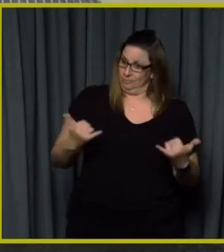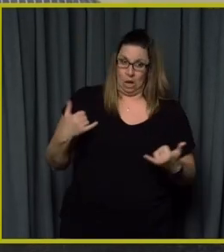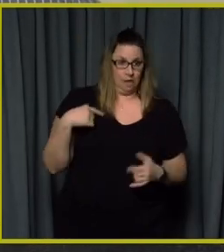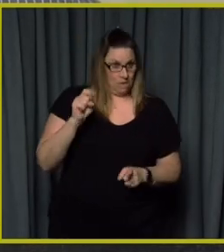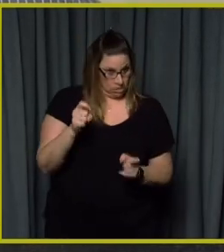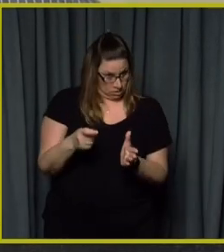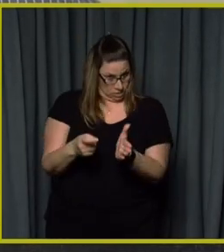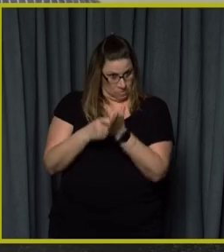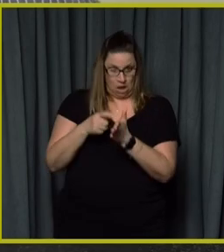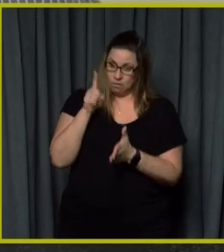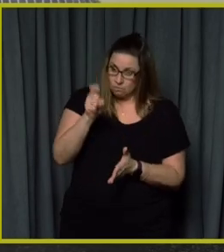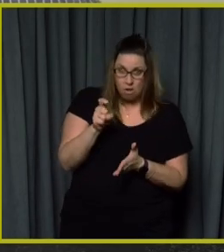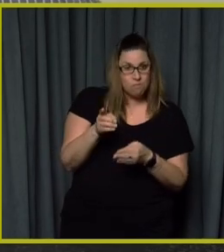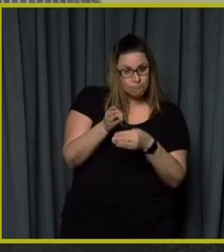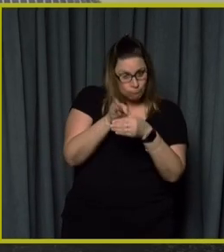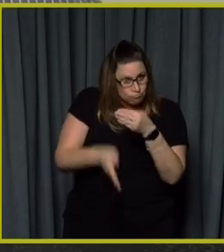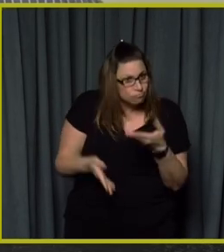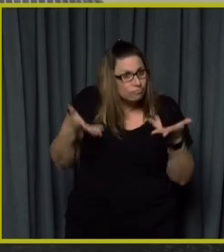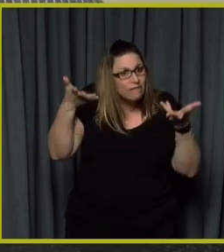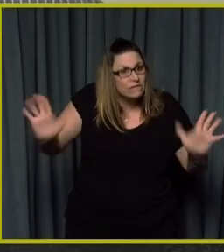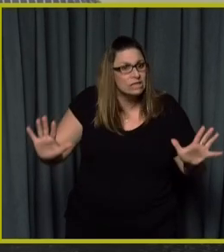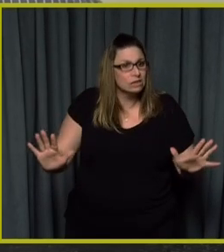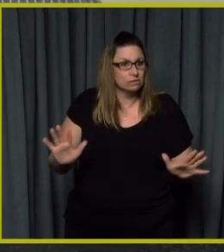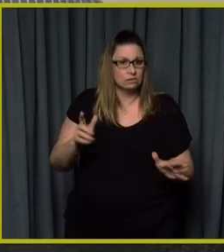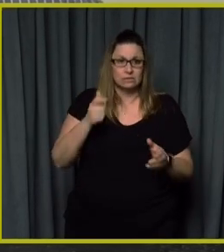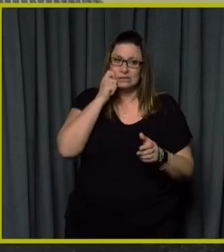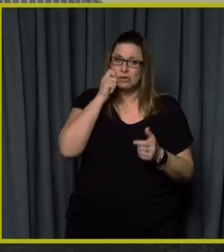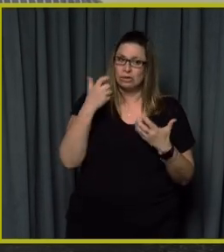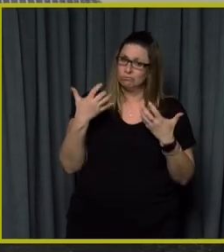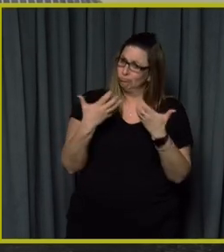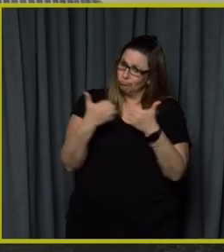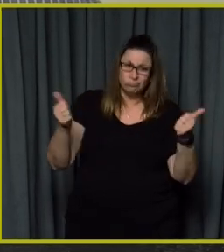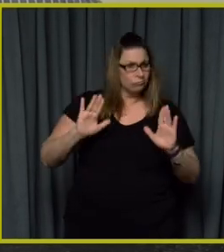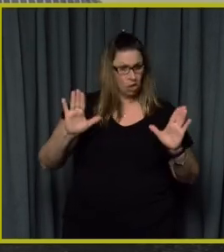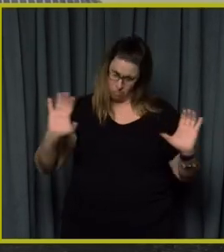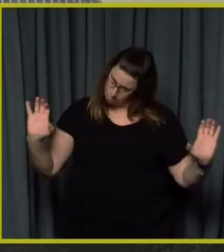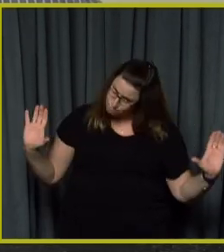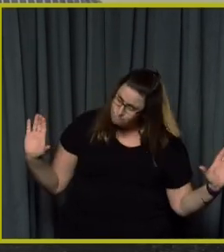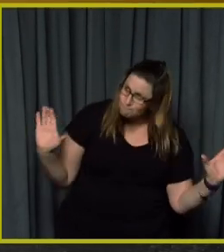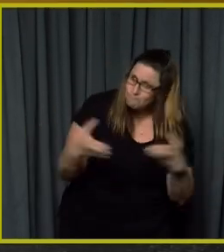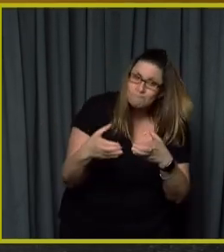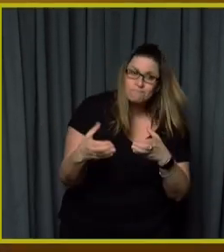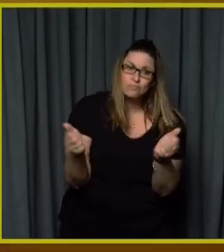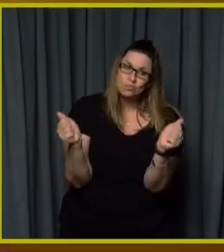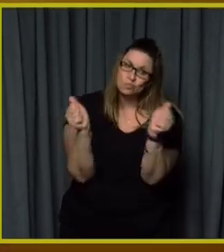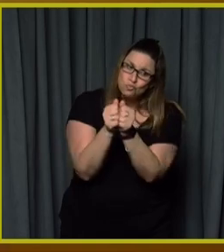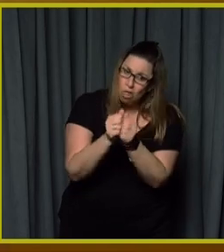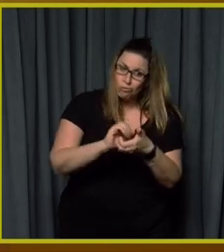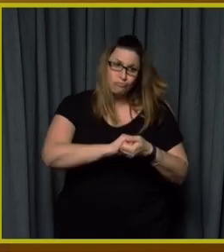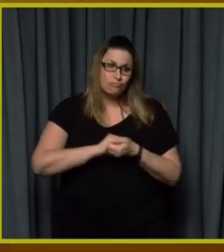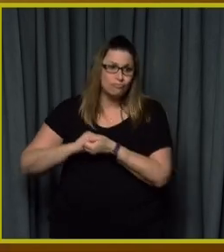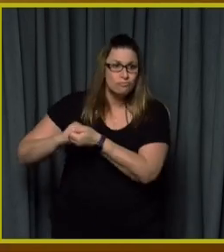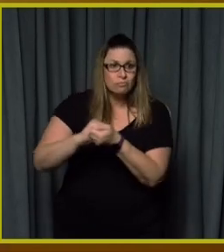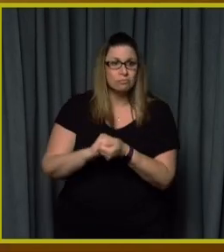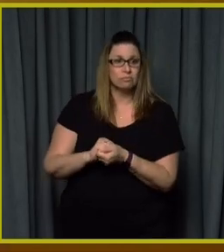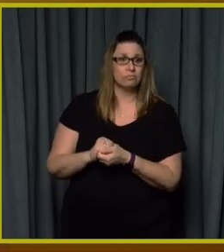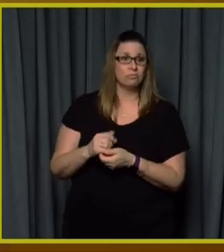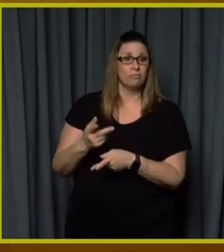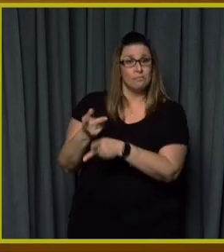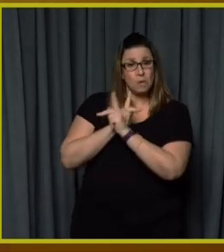the resegregation of schools. Relief from crushing student debt. Free tuition at